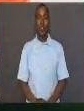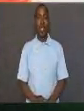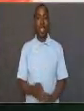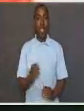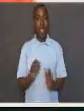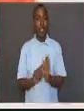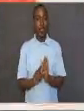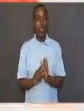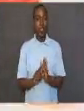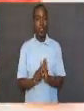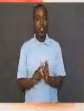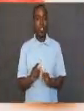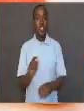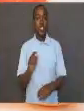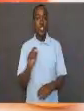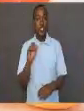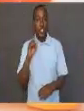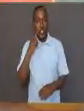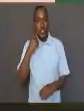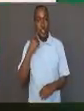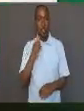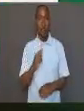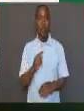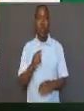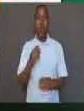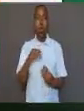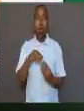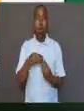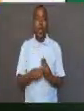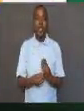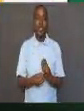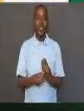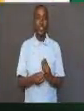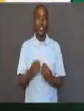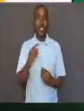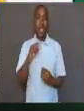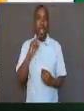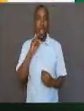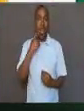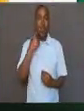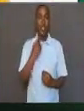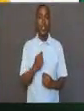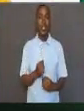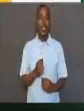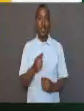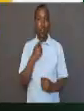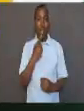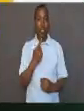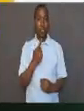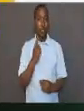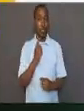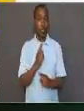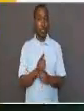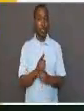Citrus fruit, such as oranges, lemons, and limes, are